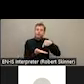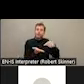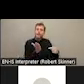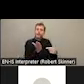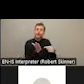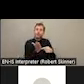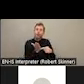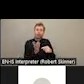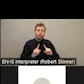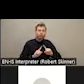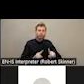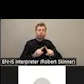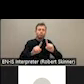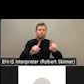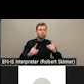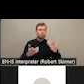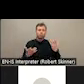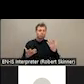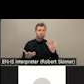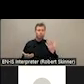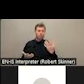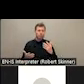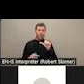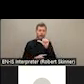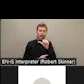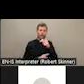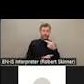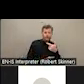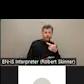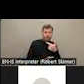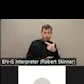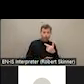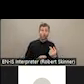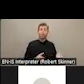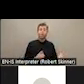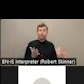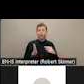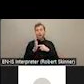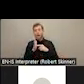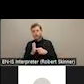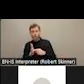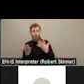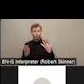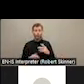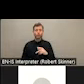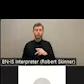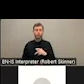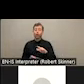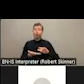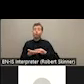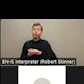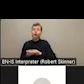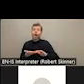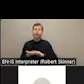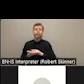technologies, and then also what the Perkins Braille did, or the hearing aids that were created, and wheelchairs and